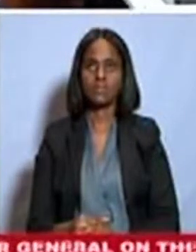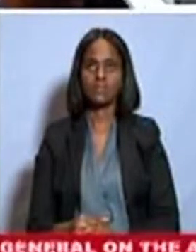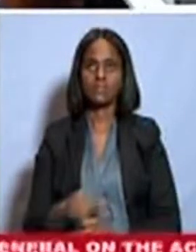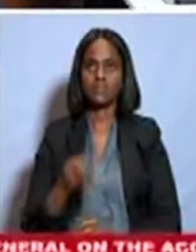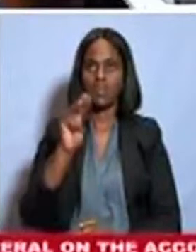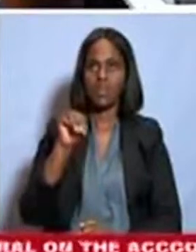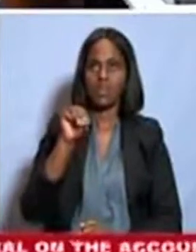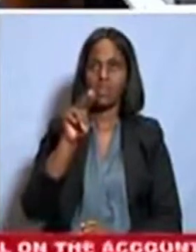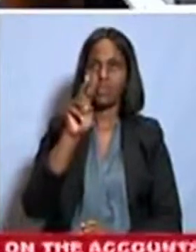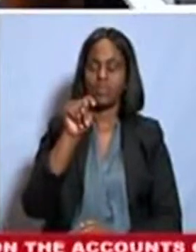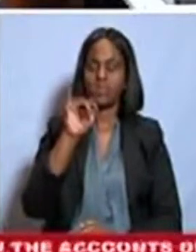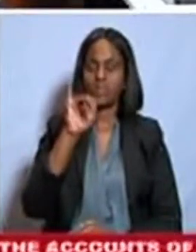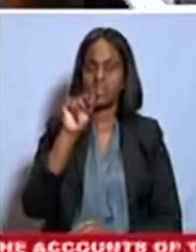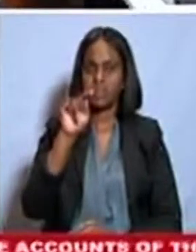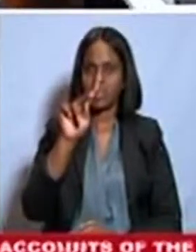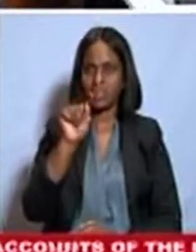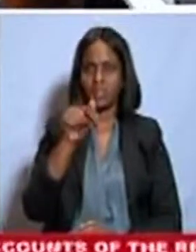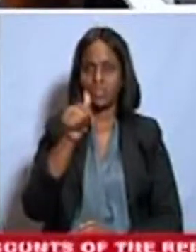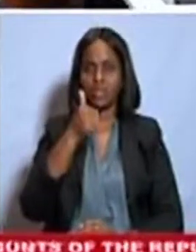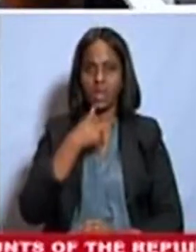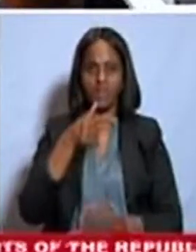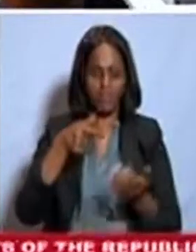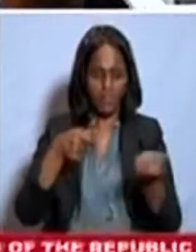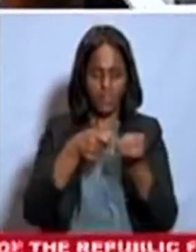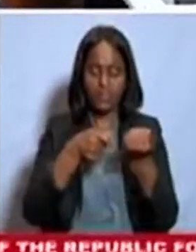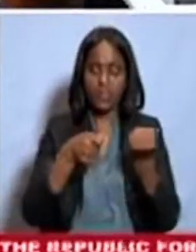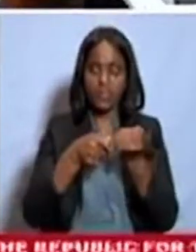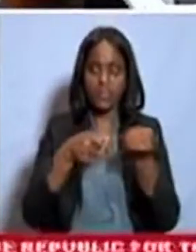Mutinta, do you have the flash with you?